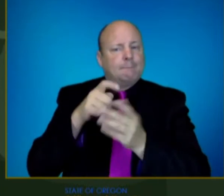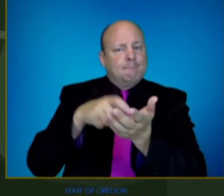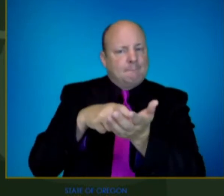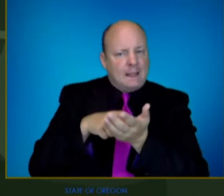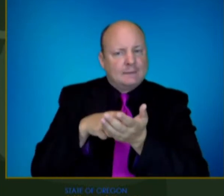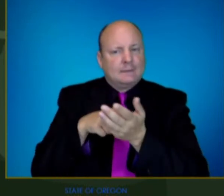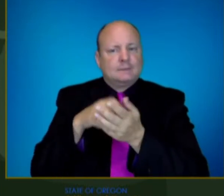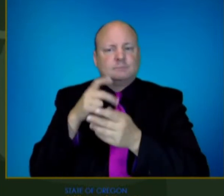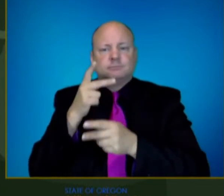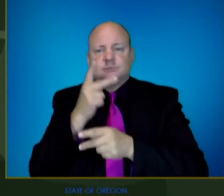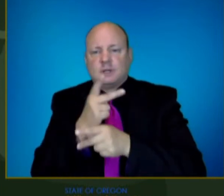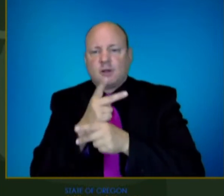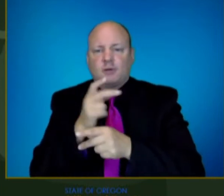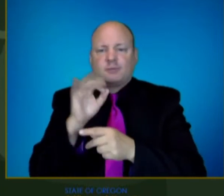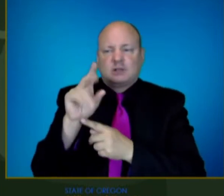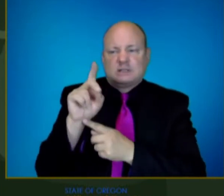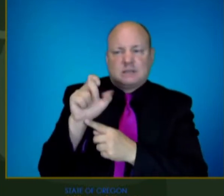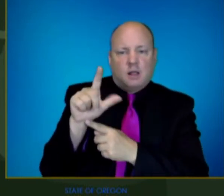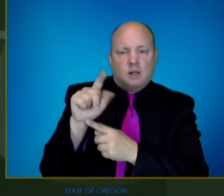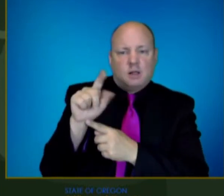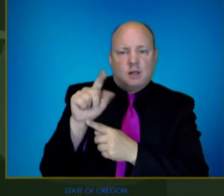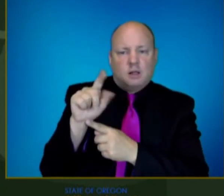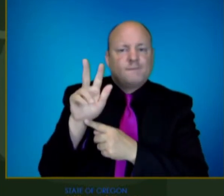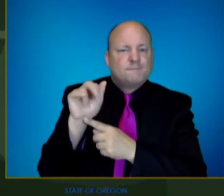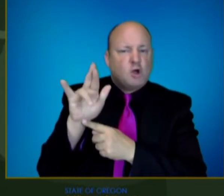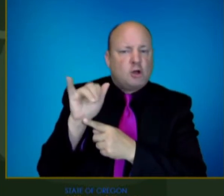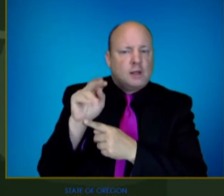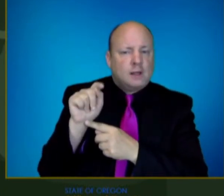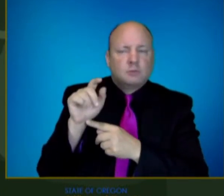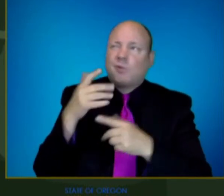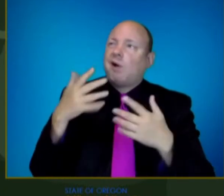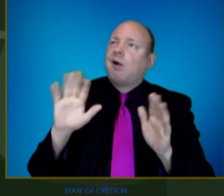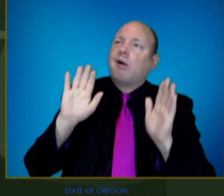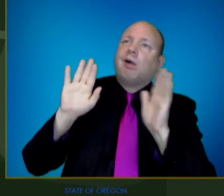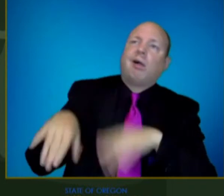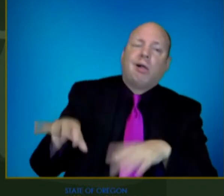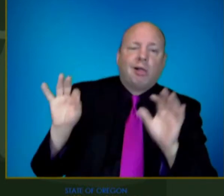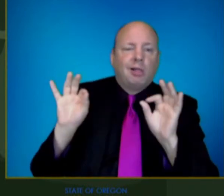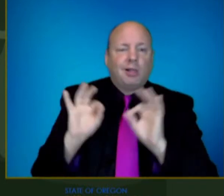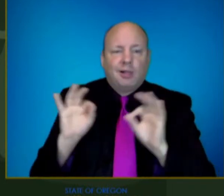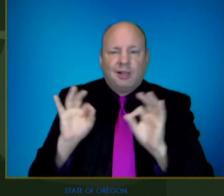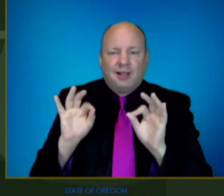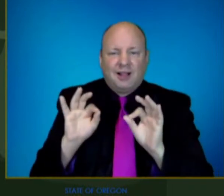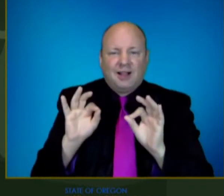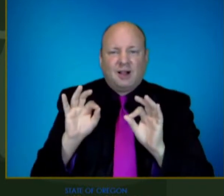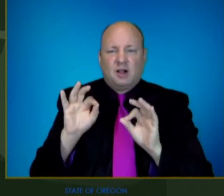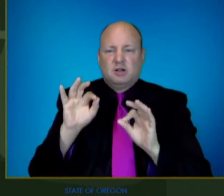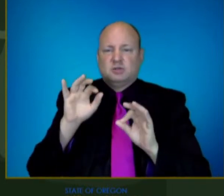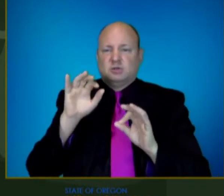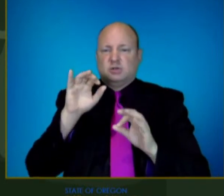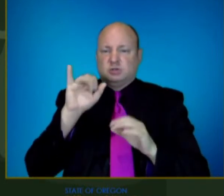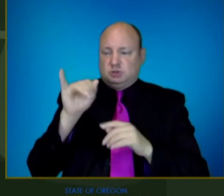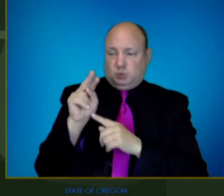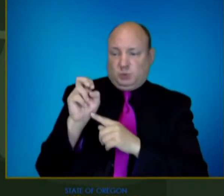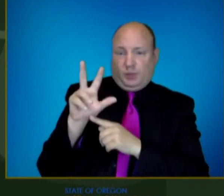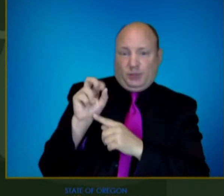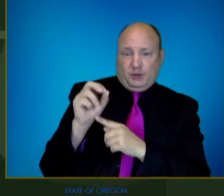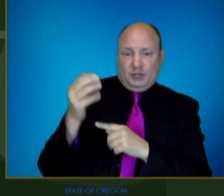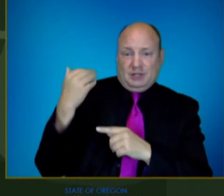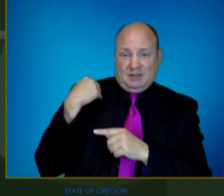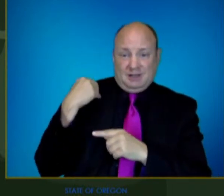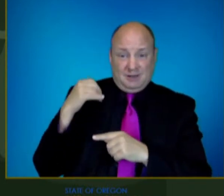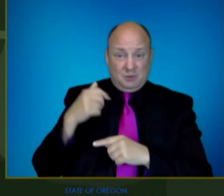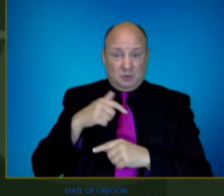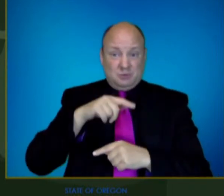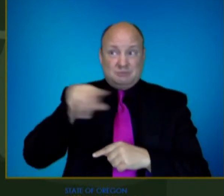had a surge. At that time, Delta was already in Oregon. We were already aware of how contagious it was, and there was ample evidence from other countries that